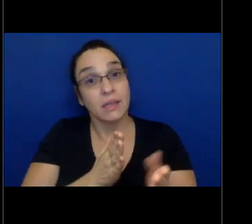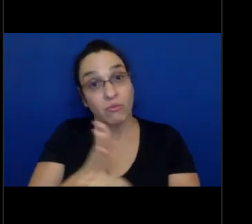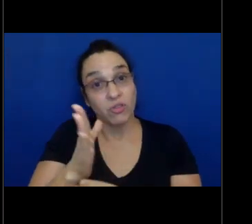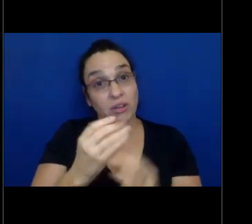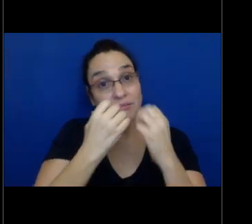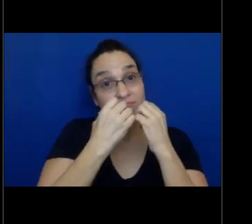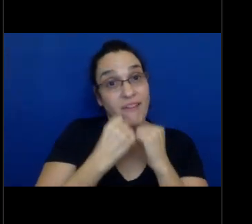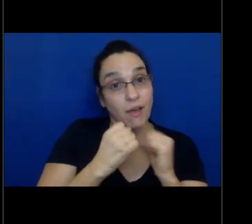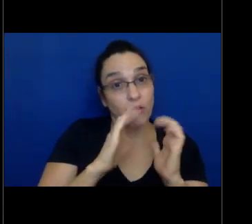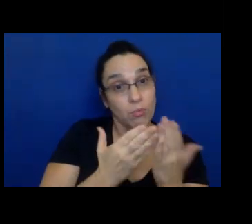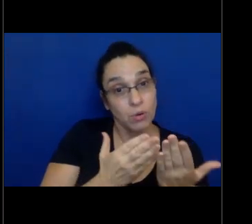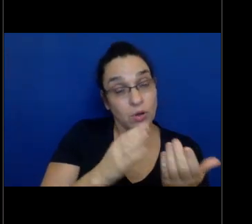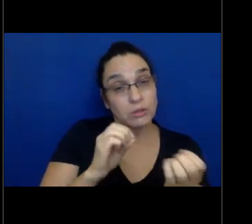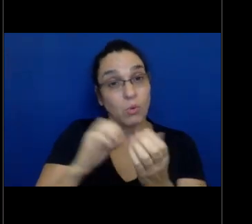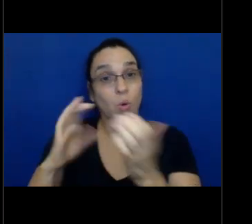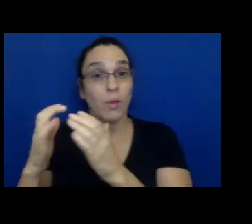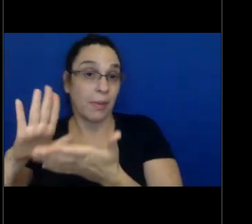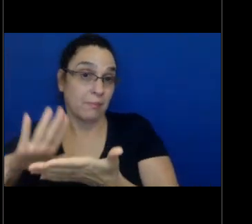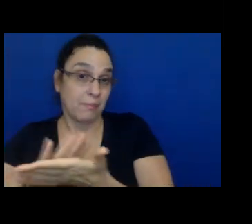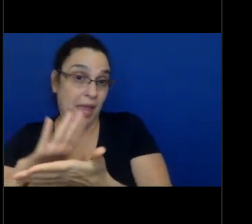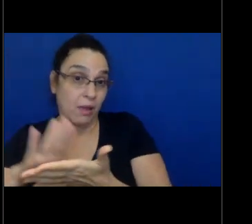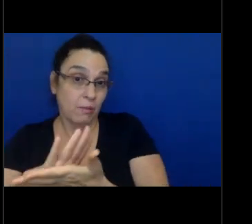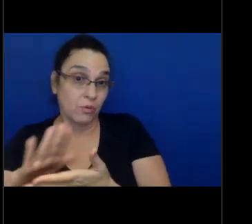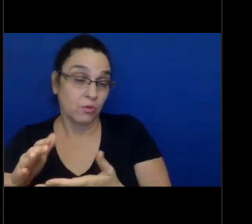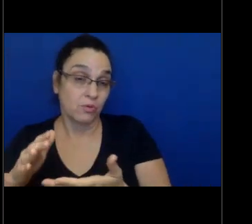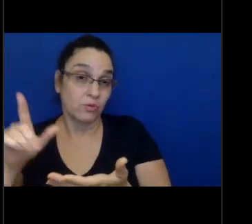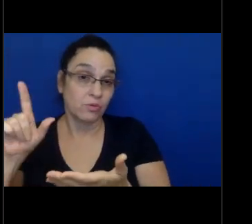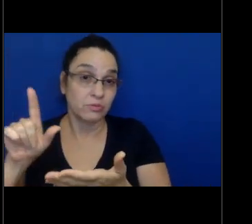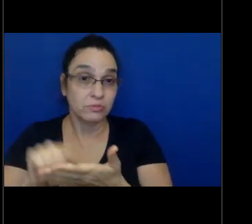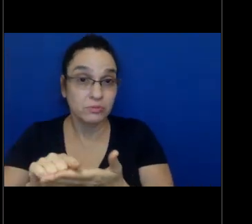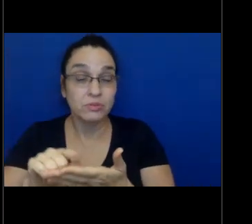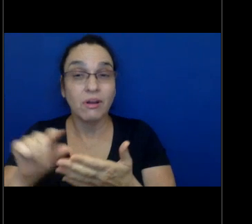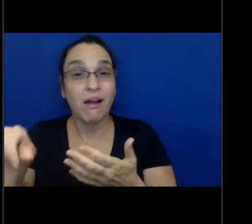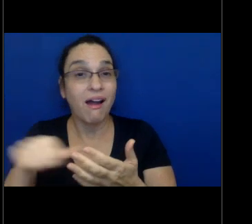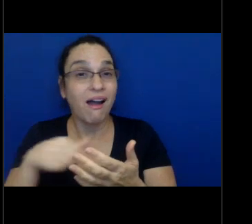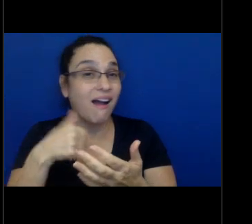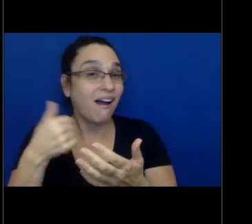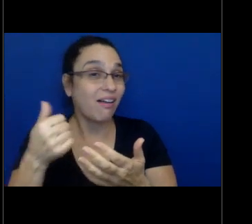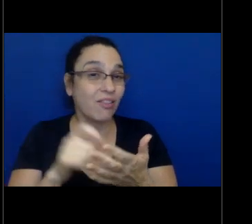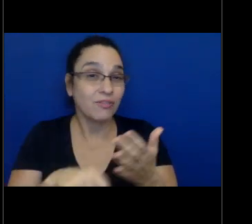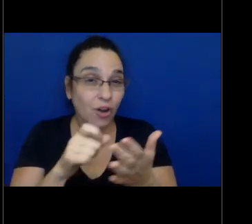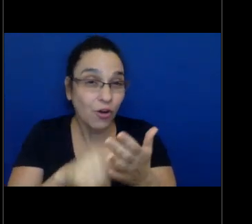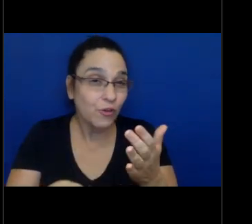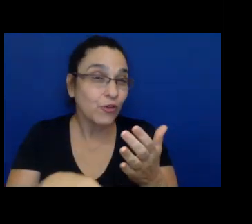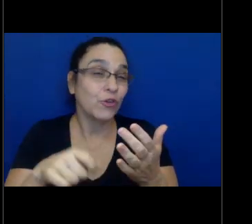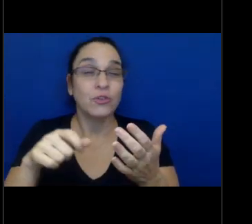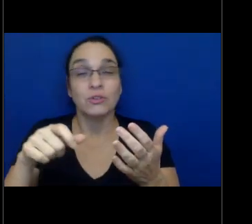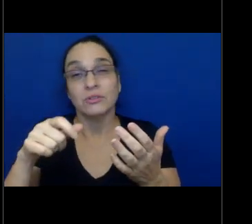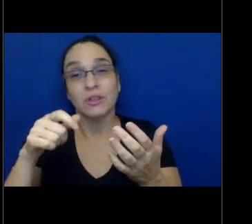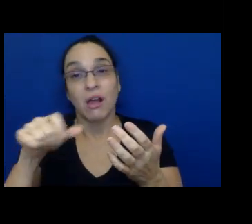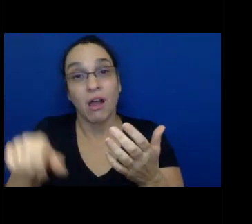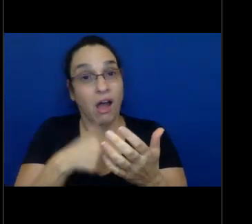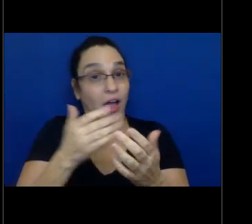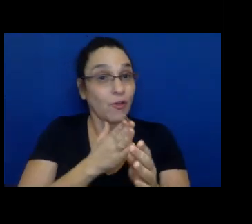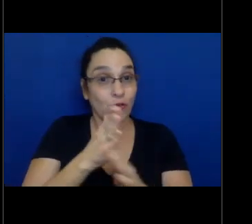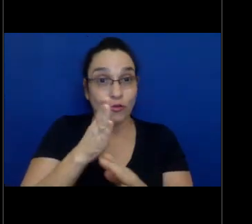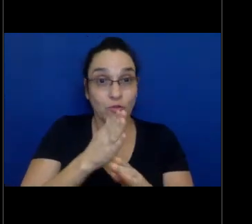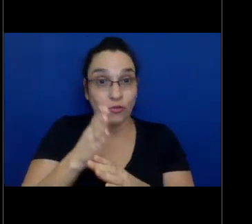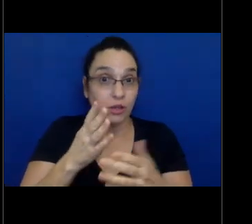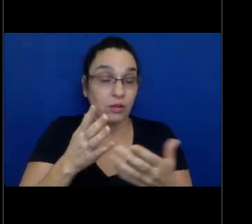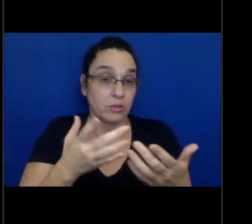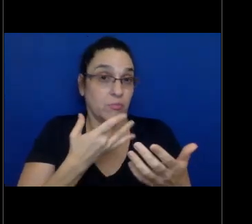more than papers. For some other subfields, it's virtually impossible to write a book at an early stage of your career. So it's